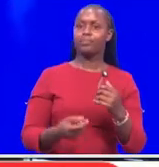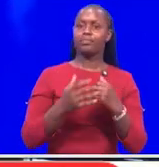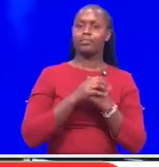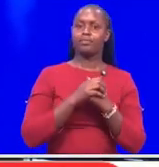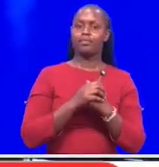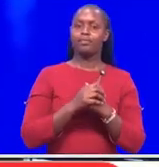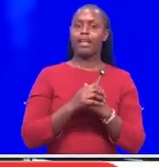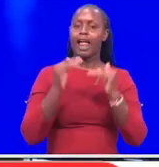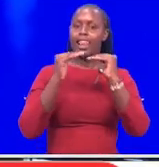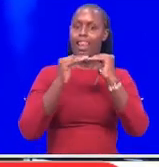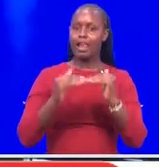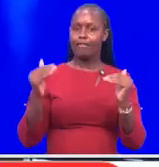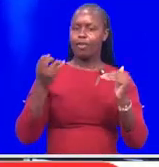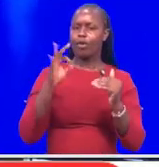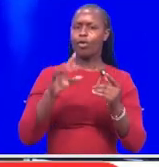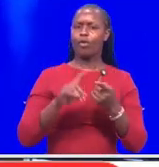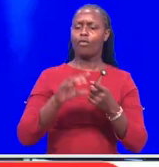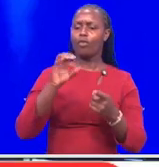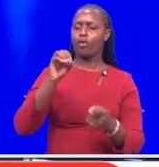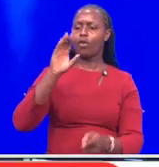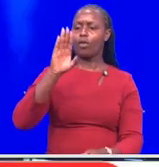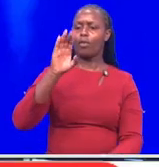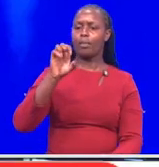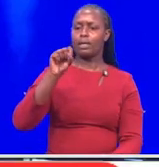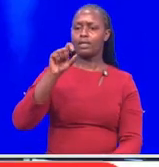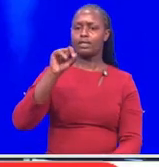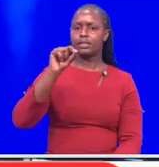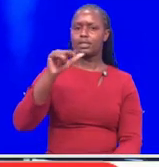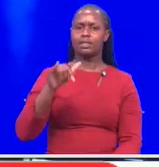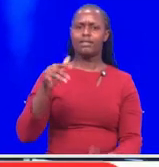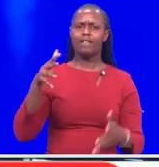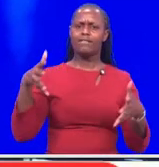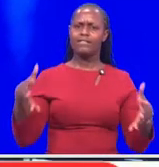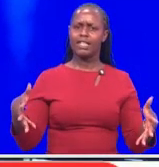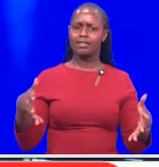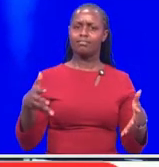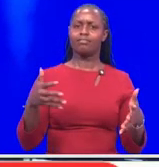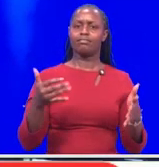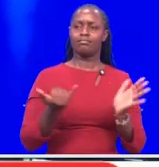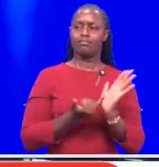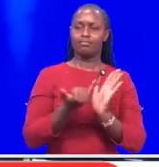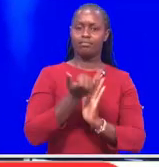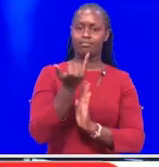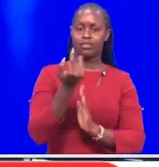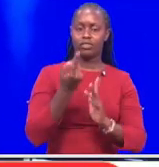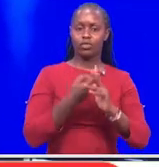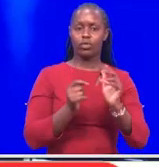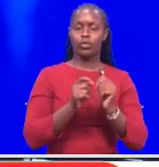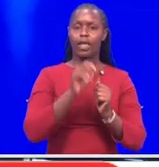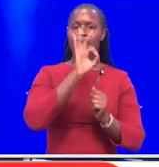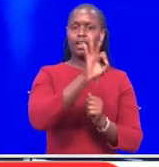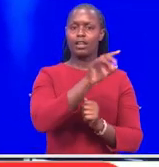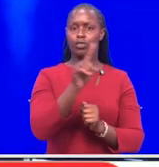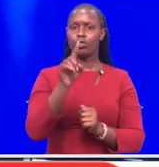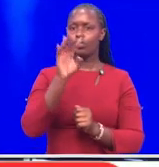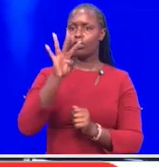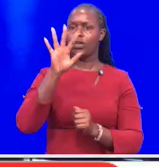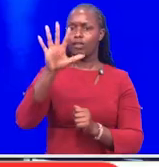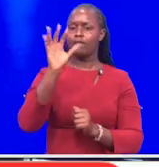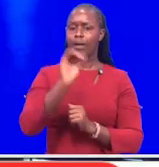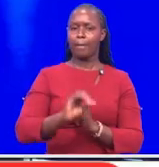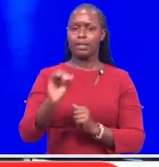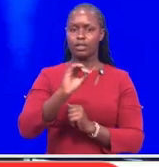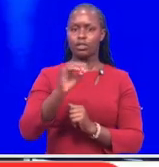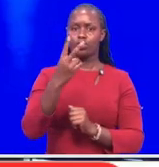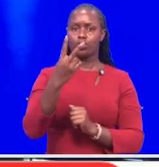obesity has been on the rise. This follows a steady rise from 28% in 2003 to 45% in